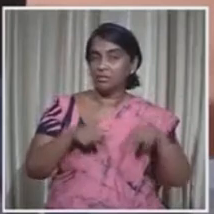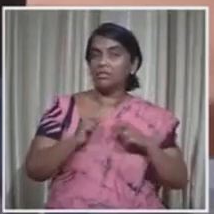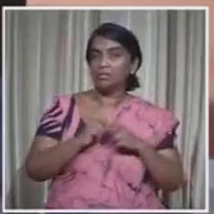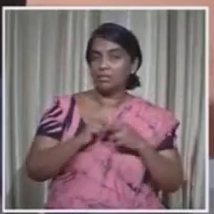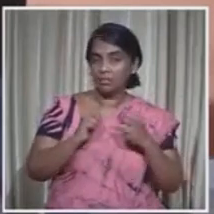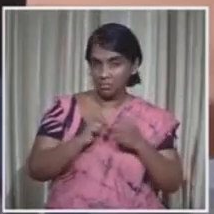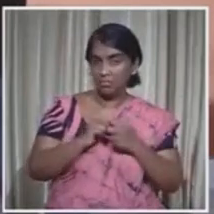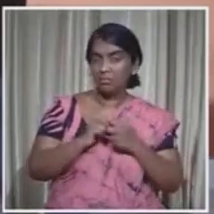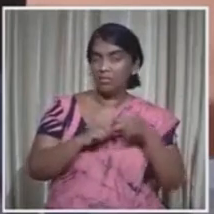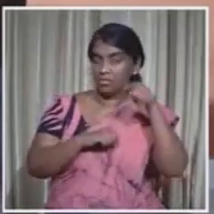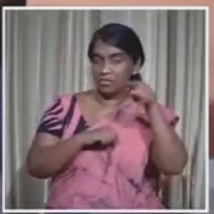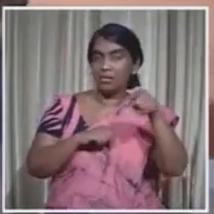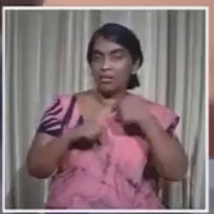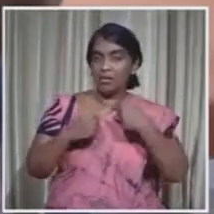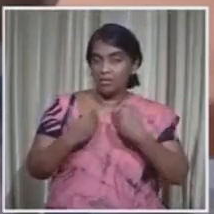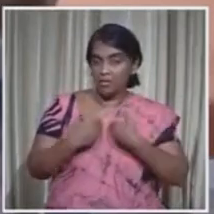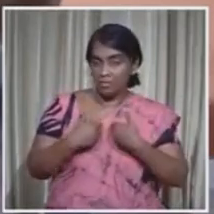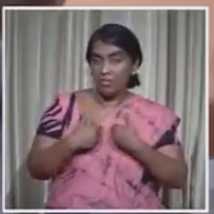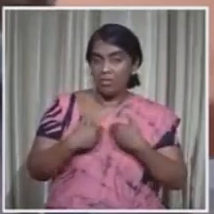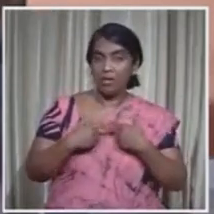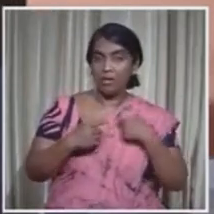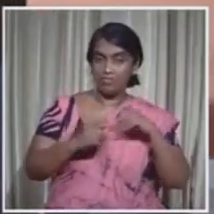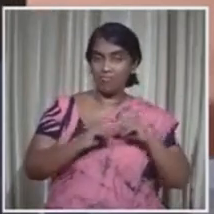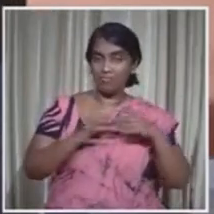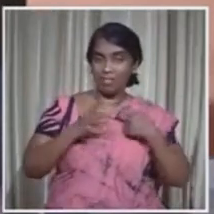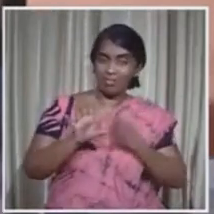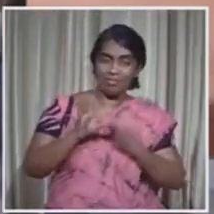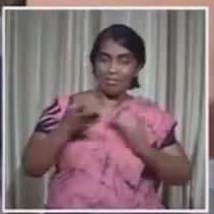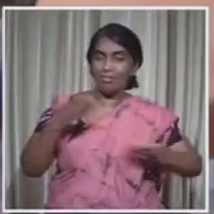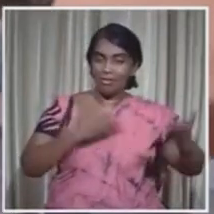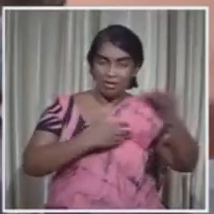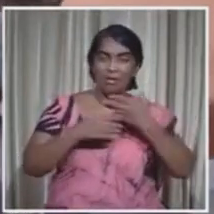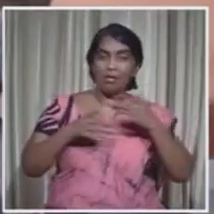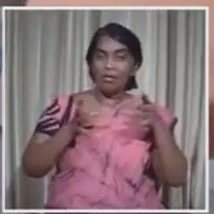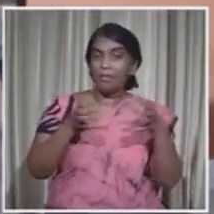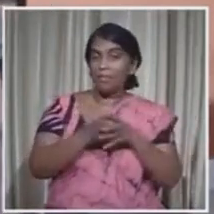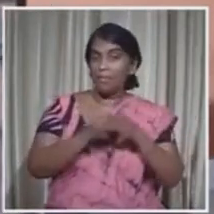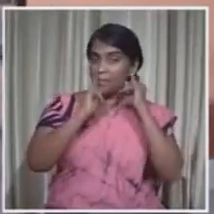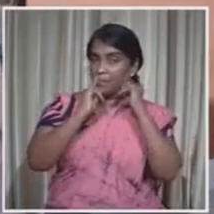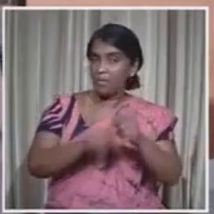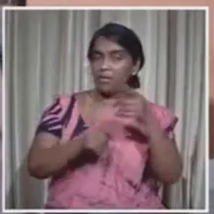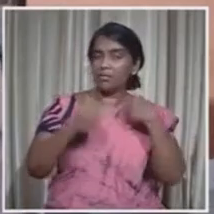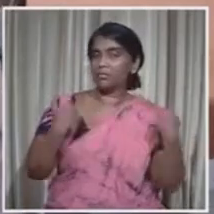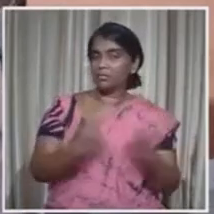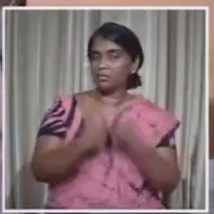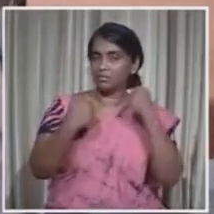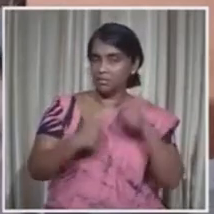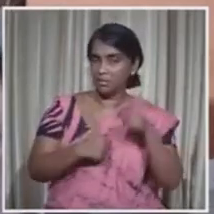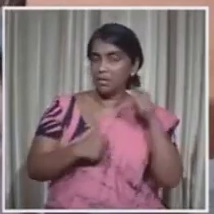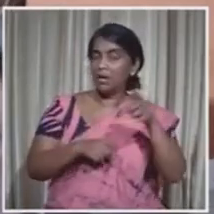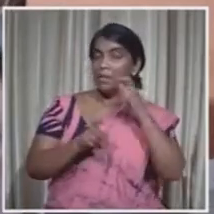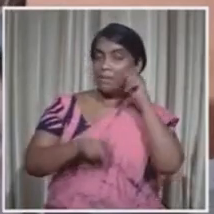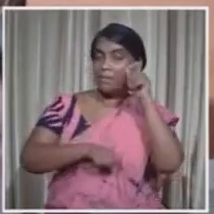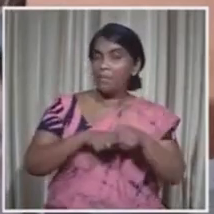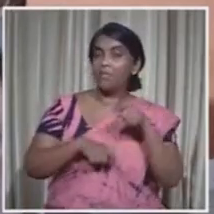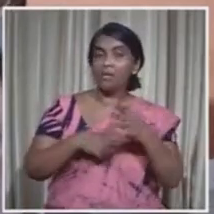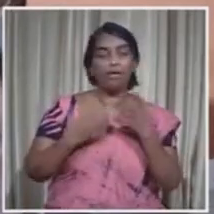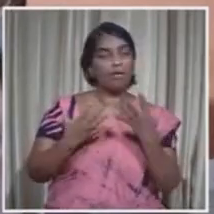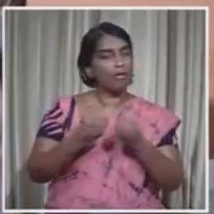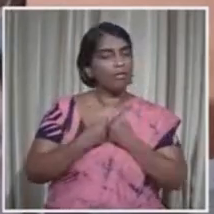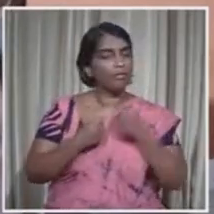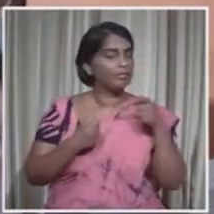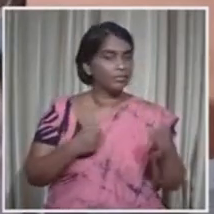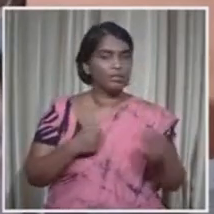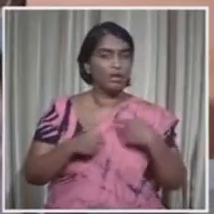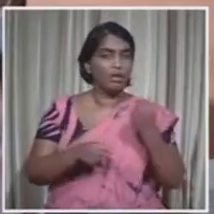You have messed with the wrong generation. My generation right now today wants Mr. Gotabaya Rajapaksa to resign and go home. And